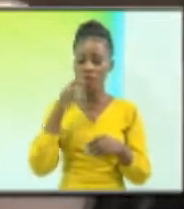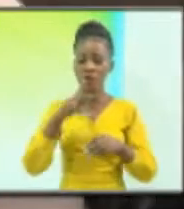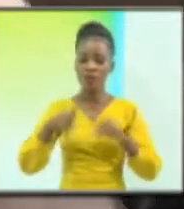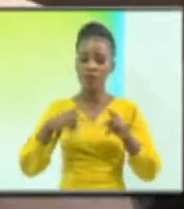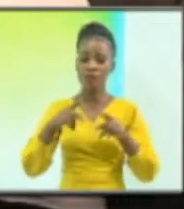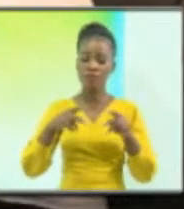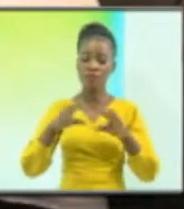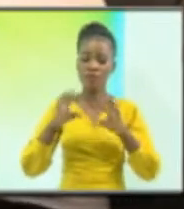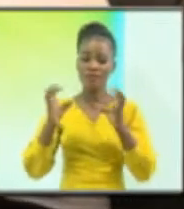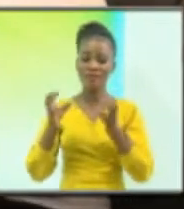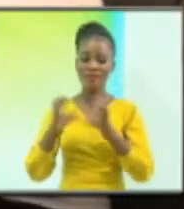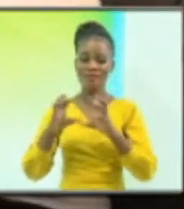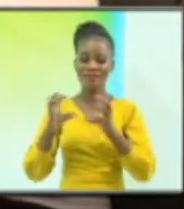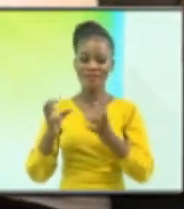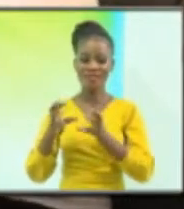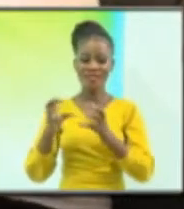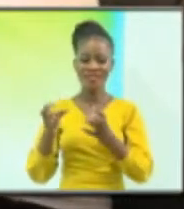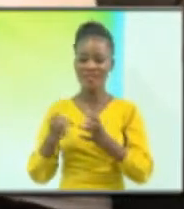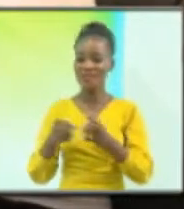category.